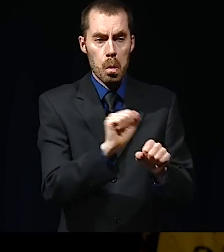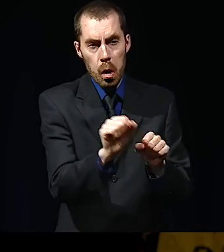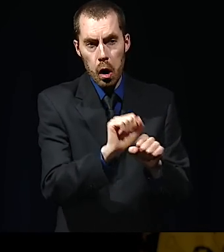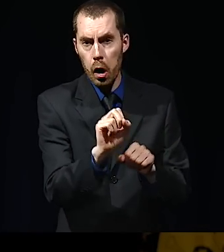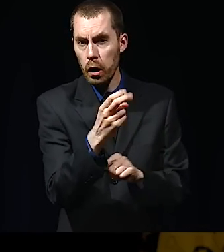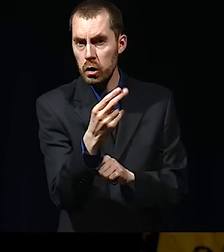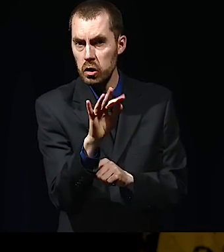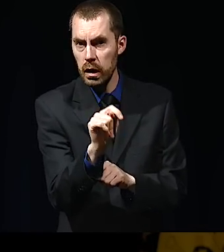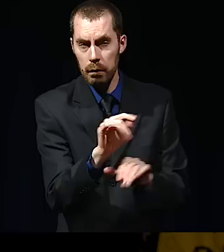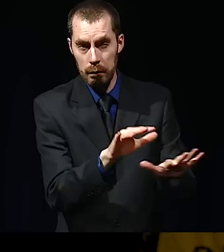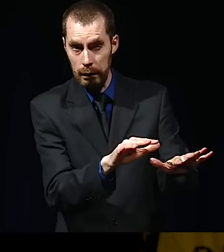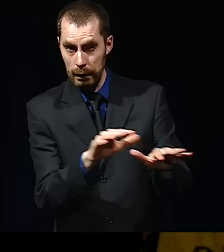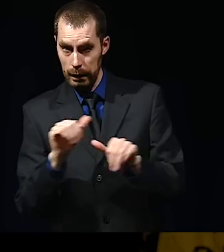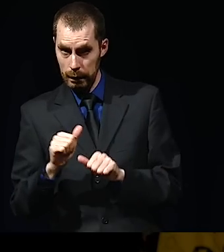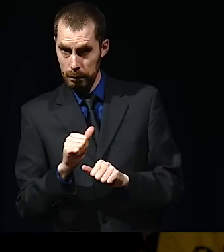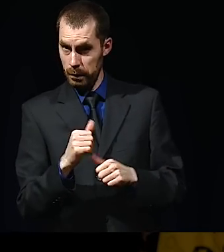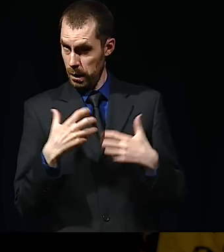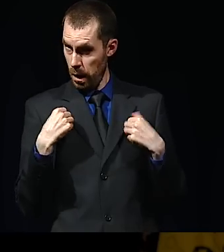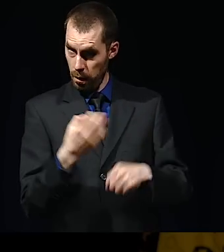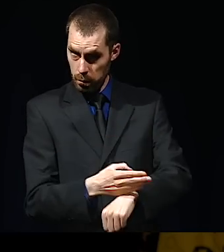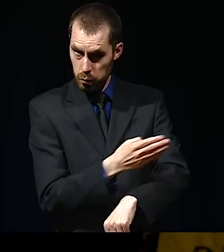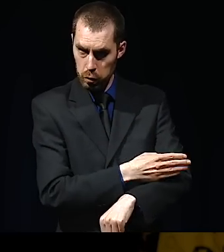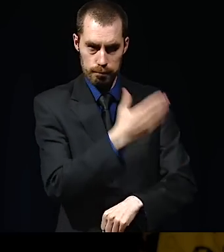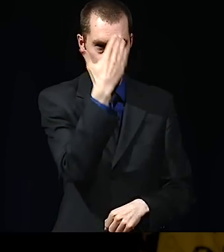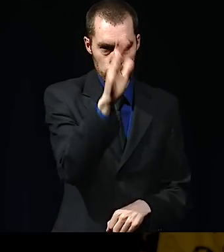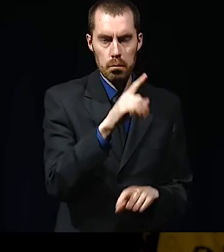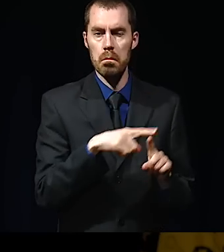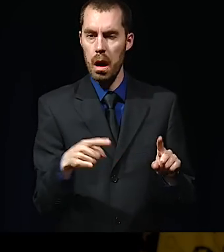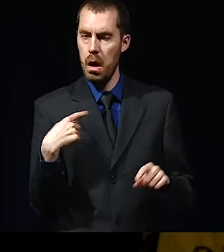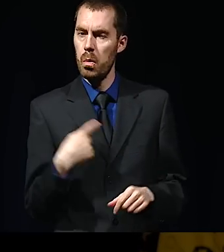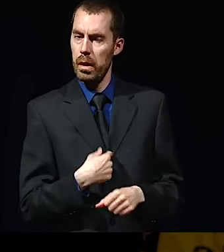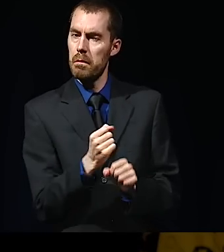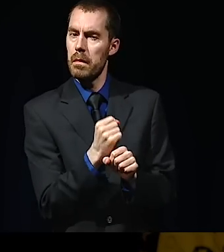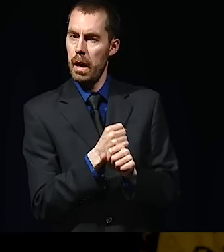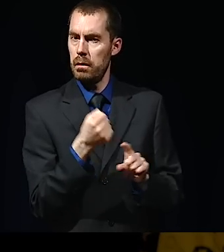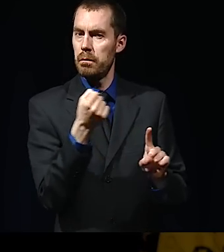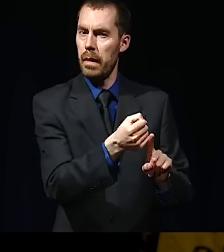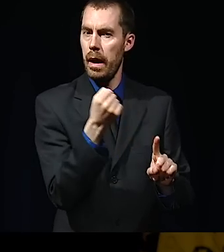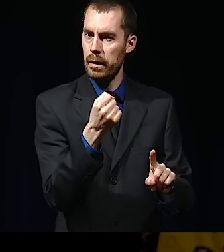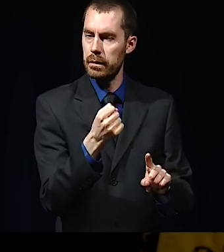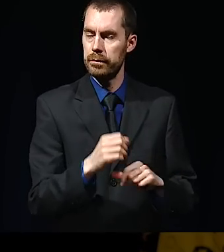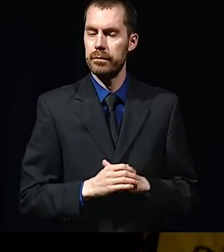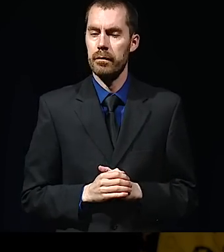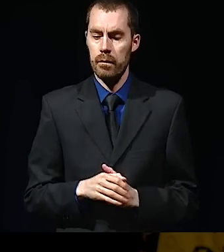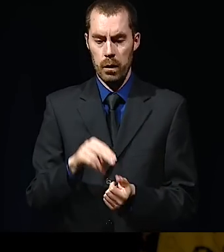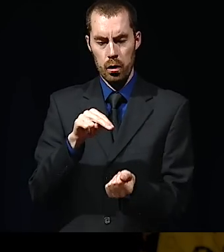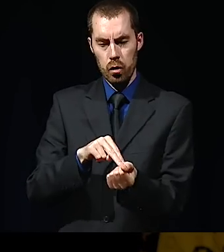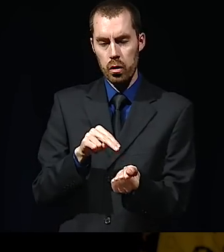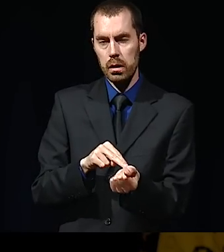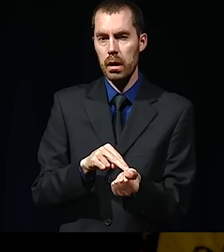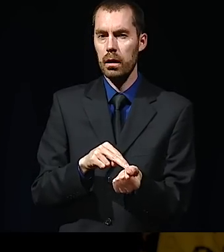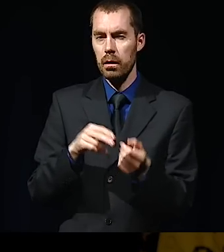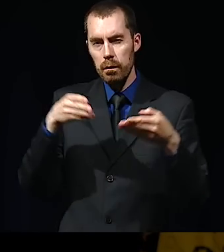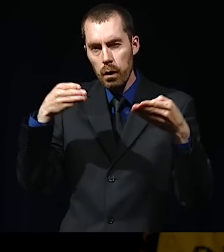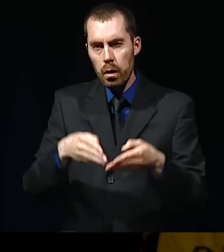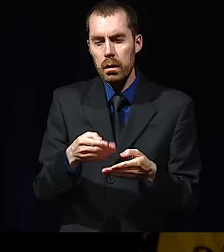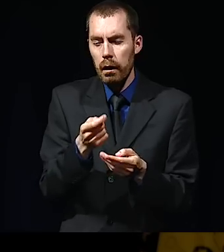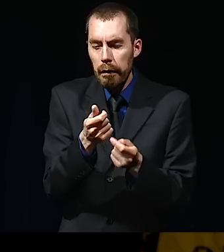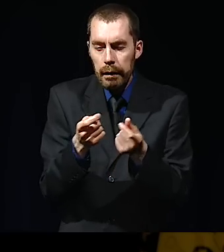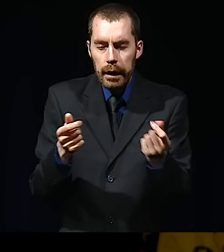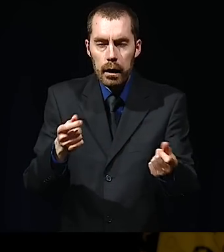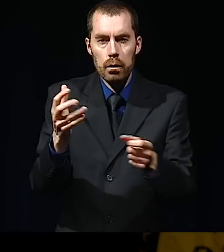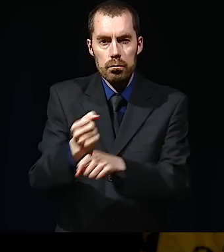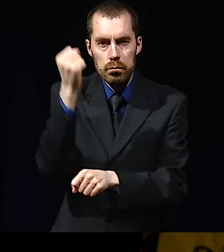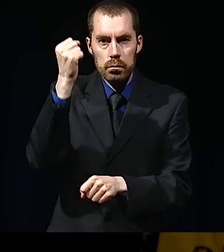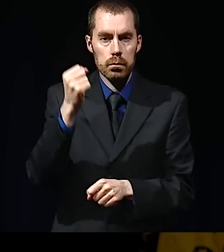sure if their health improved, but we will know that we made a difference. Nursing is about the little victories, whether